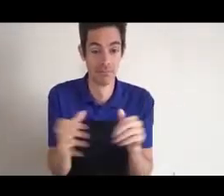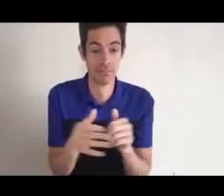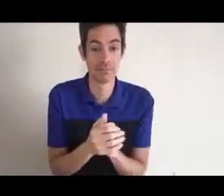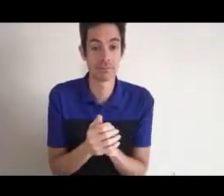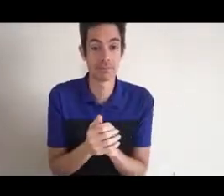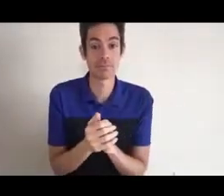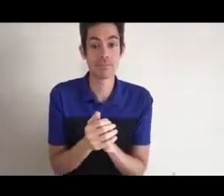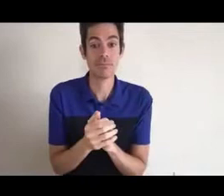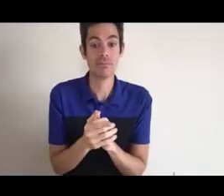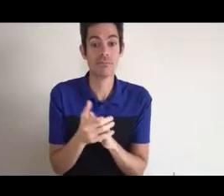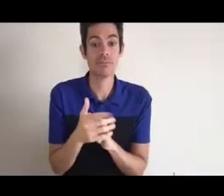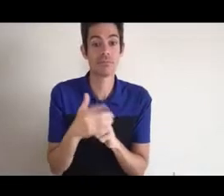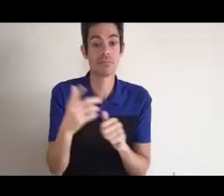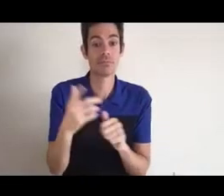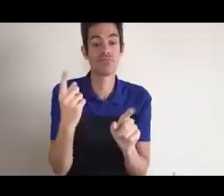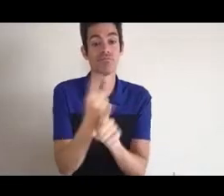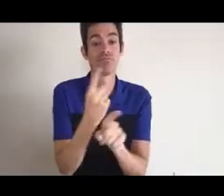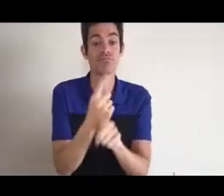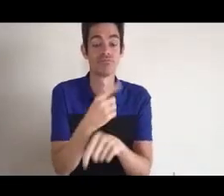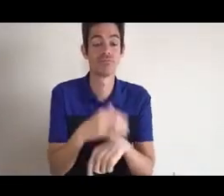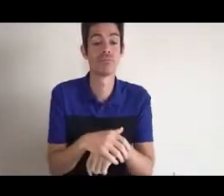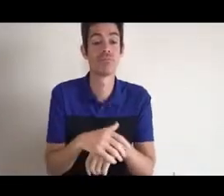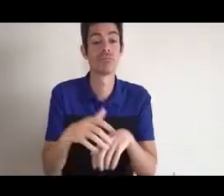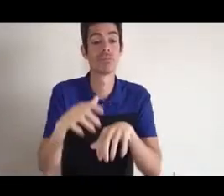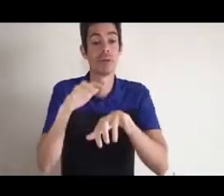The next sentence